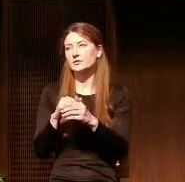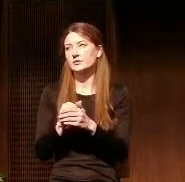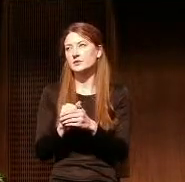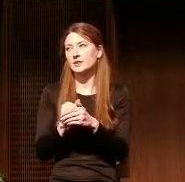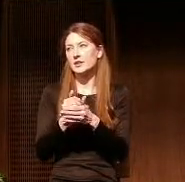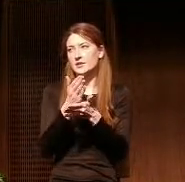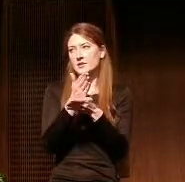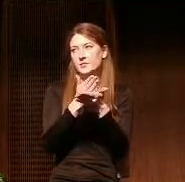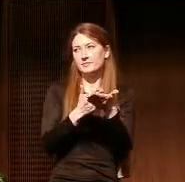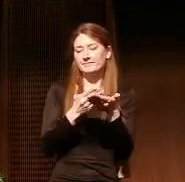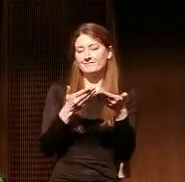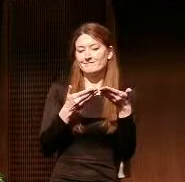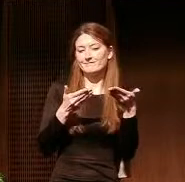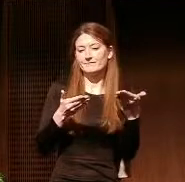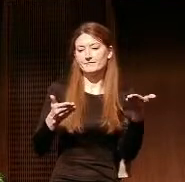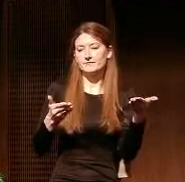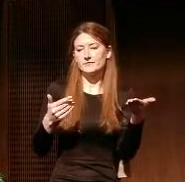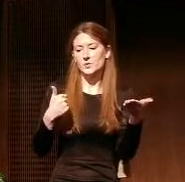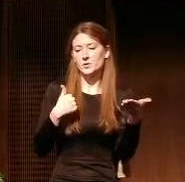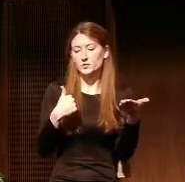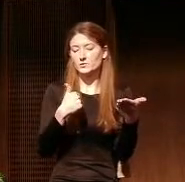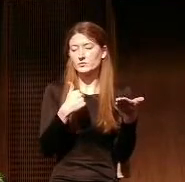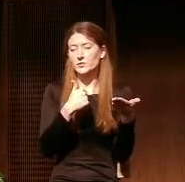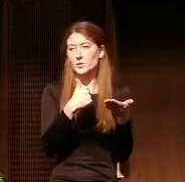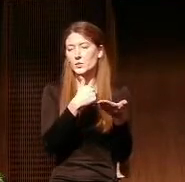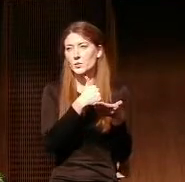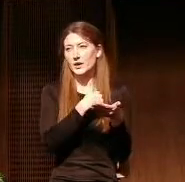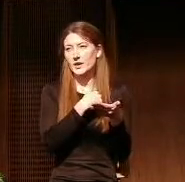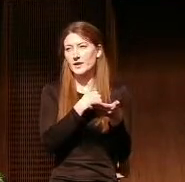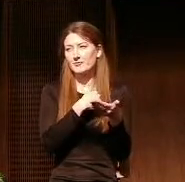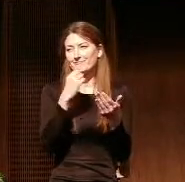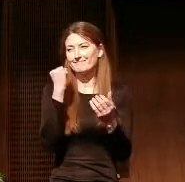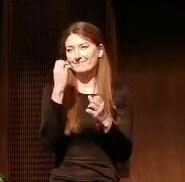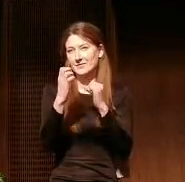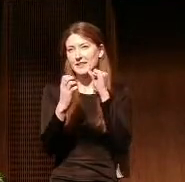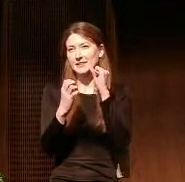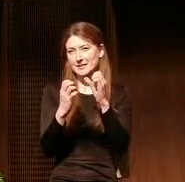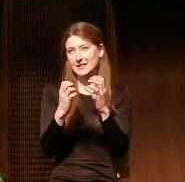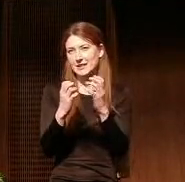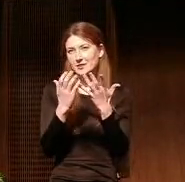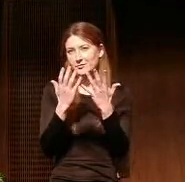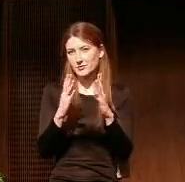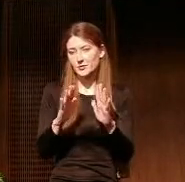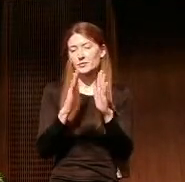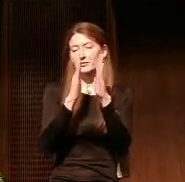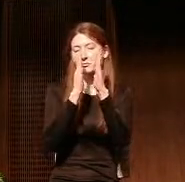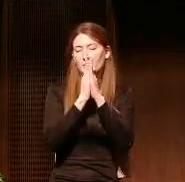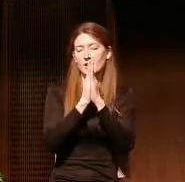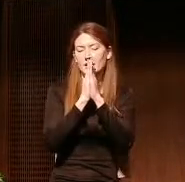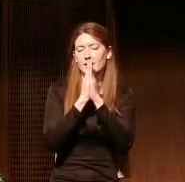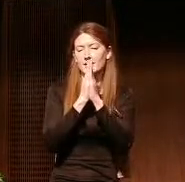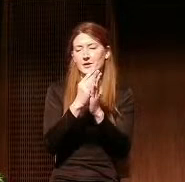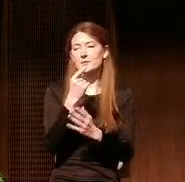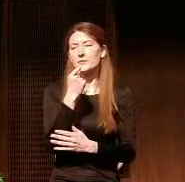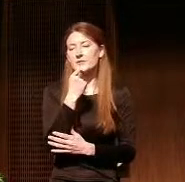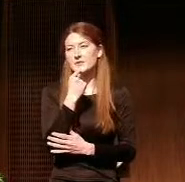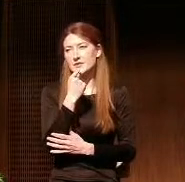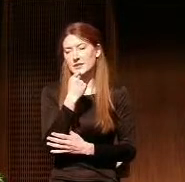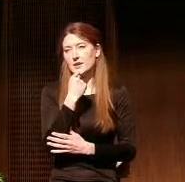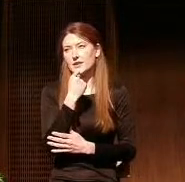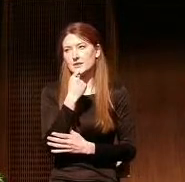of the things that we have sung, prayed, and said.